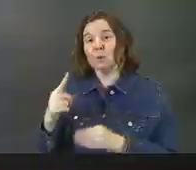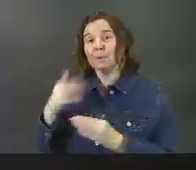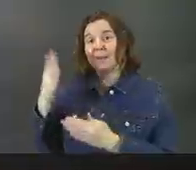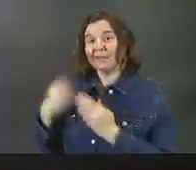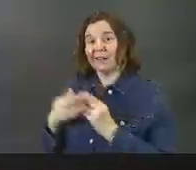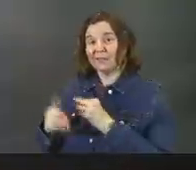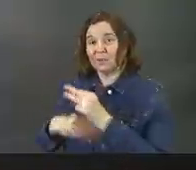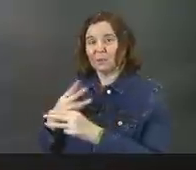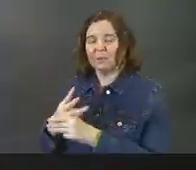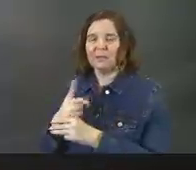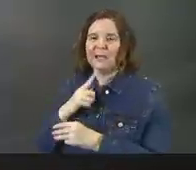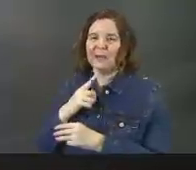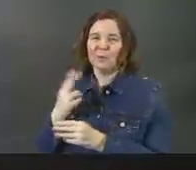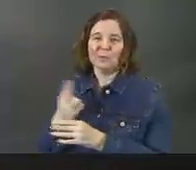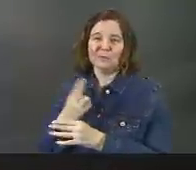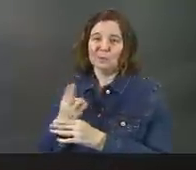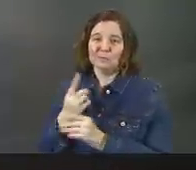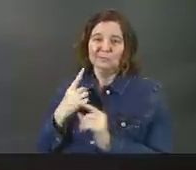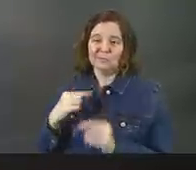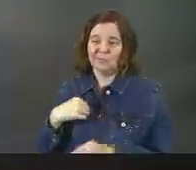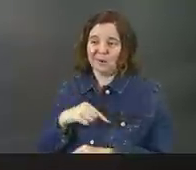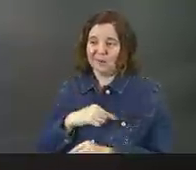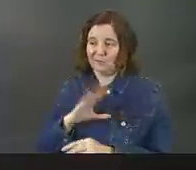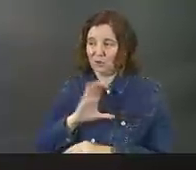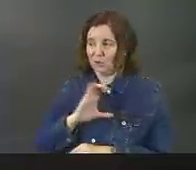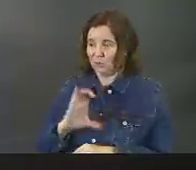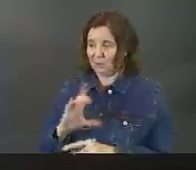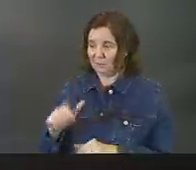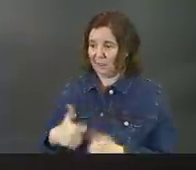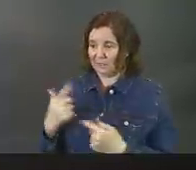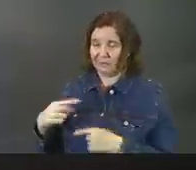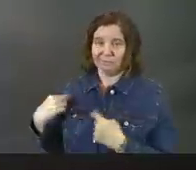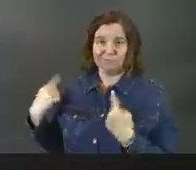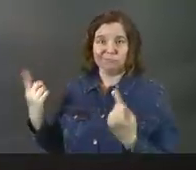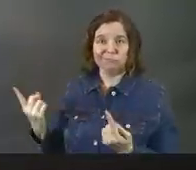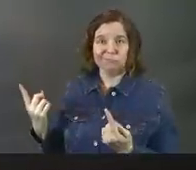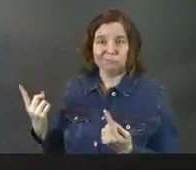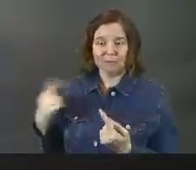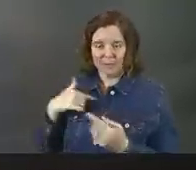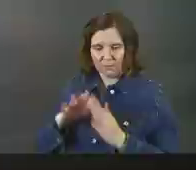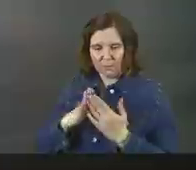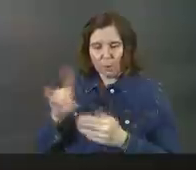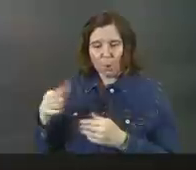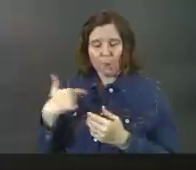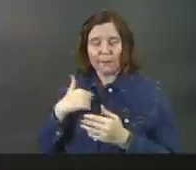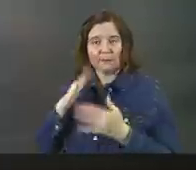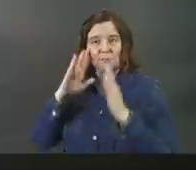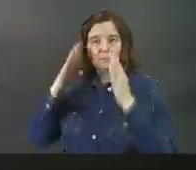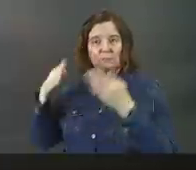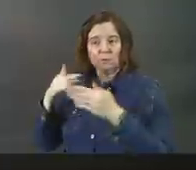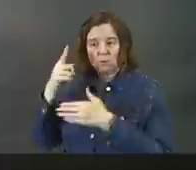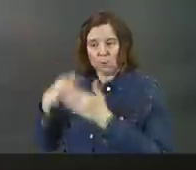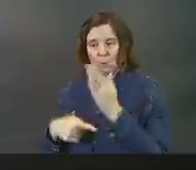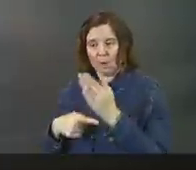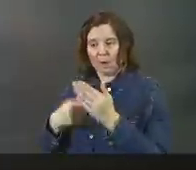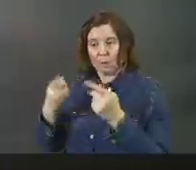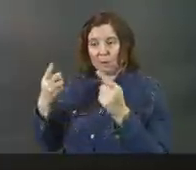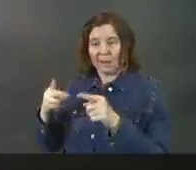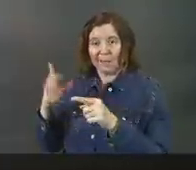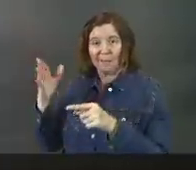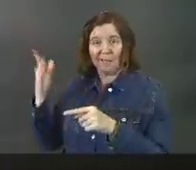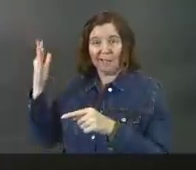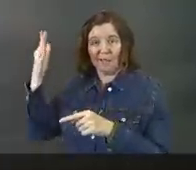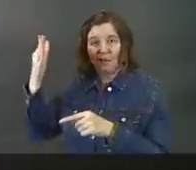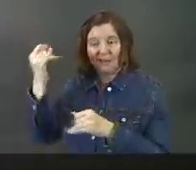about the end times, it would be useless for every single Christian that's lived so far. If this book only had to do with what it's going to